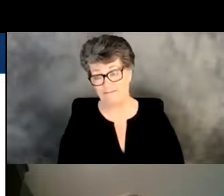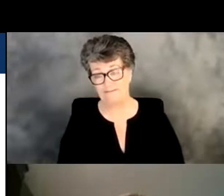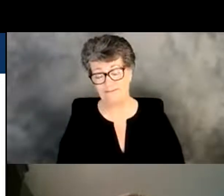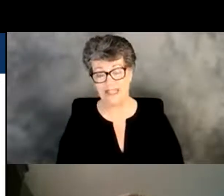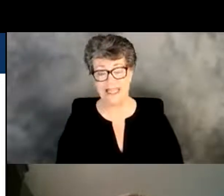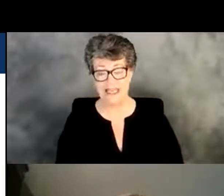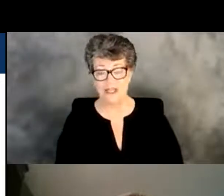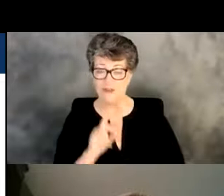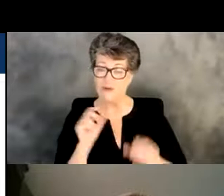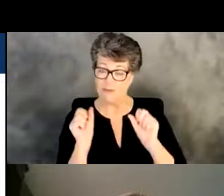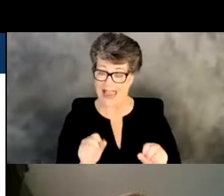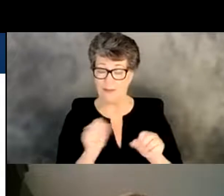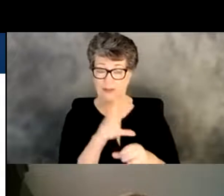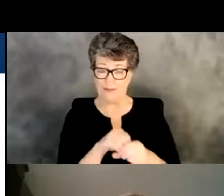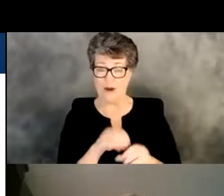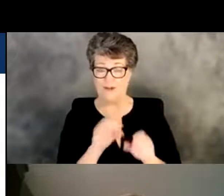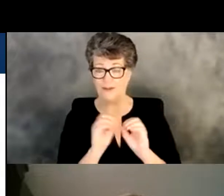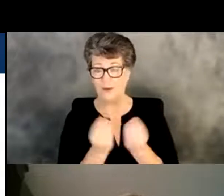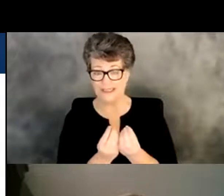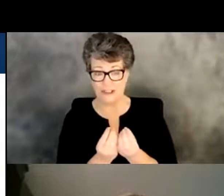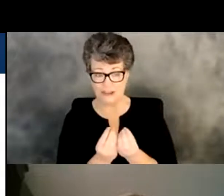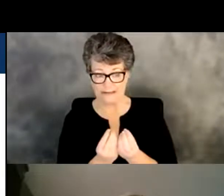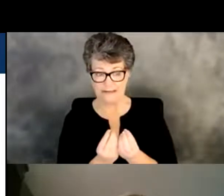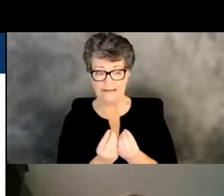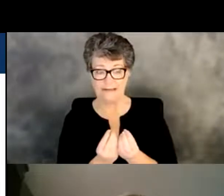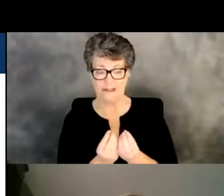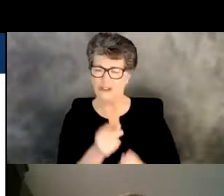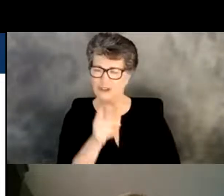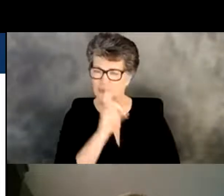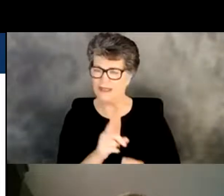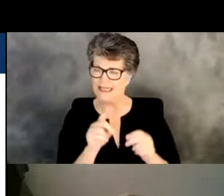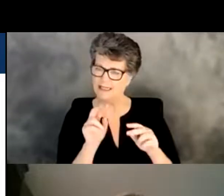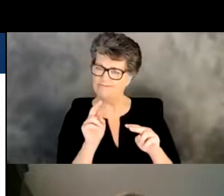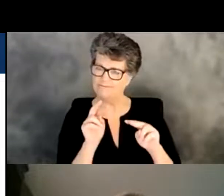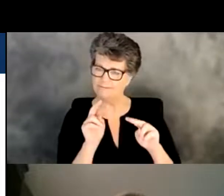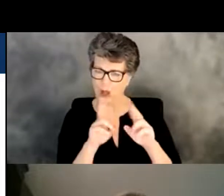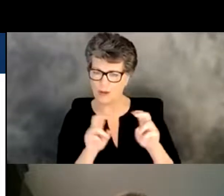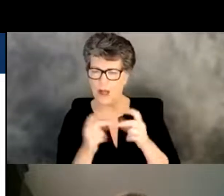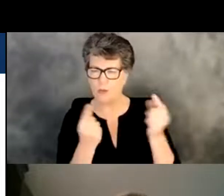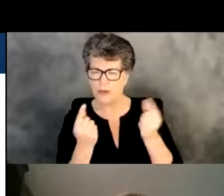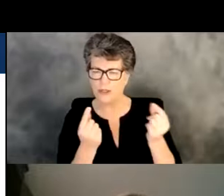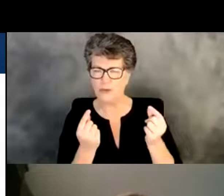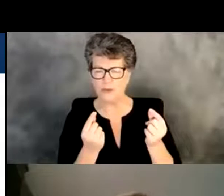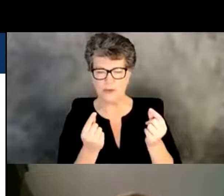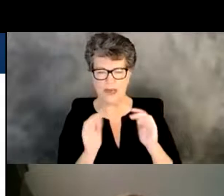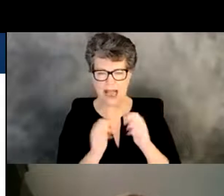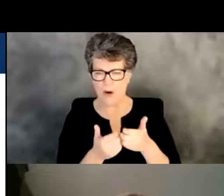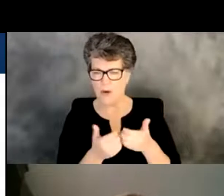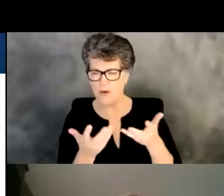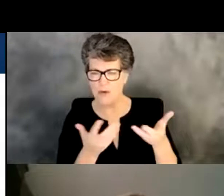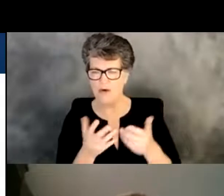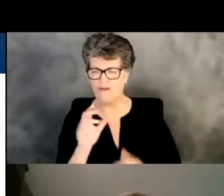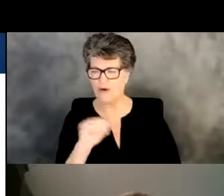be able to be part of this organization, to really look at what needs to be done for